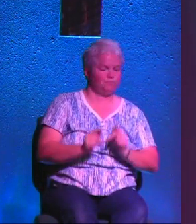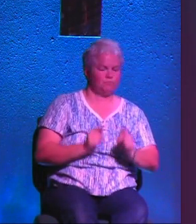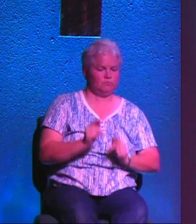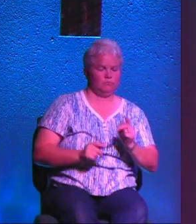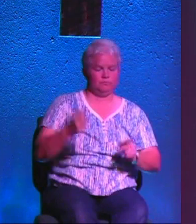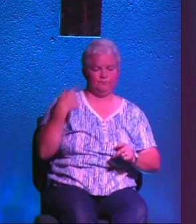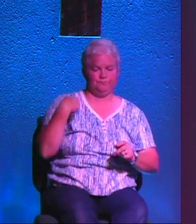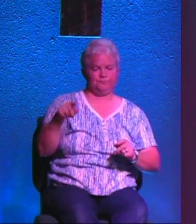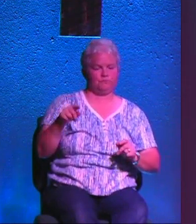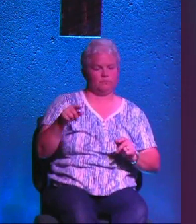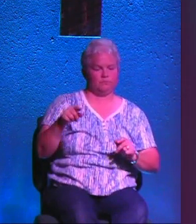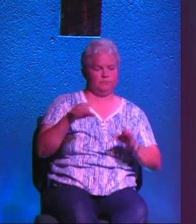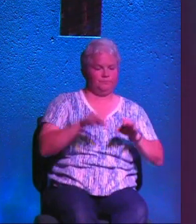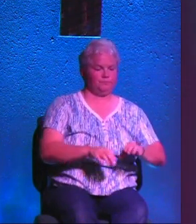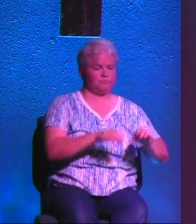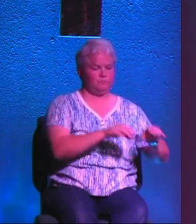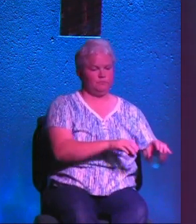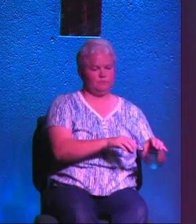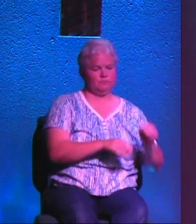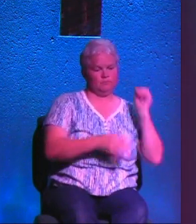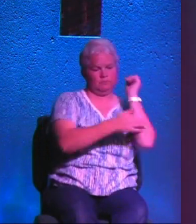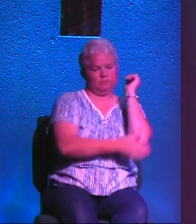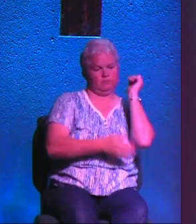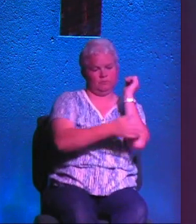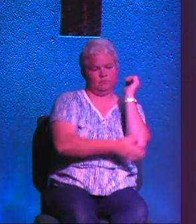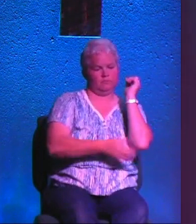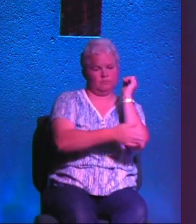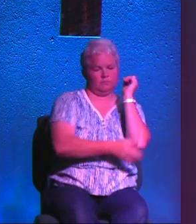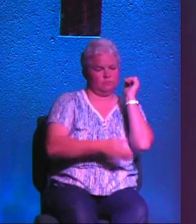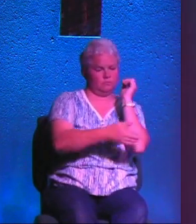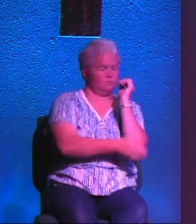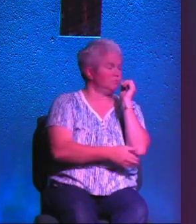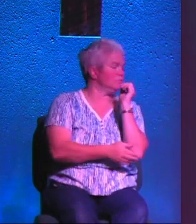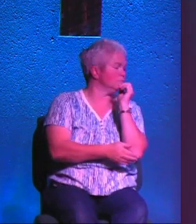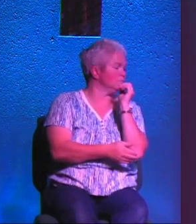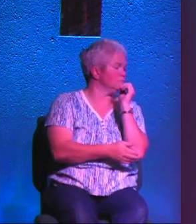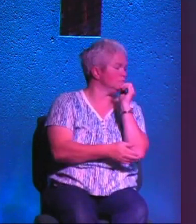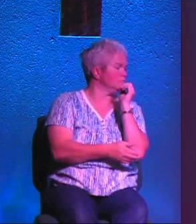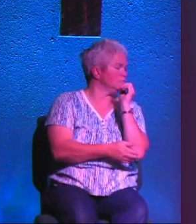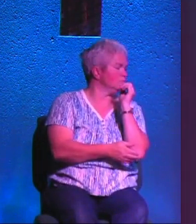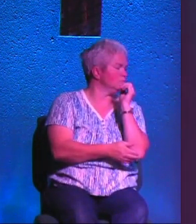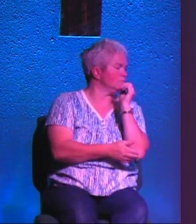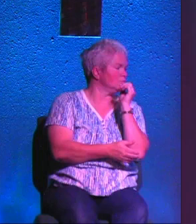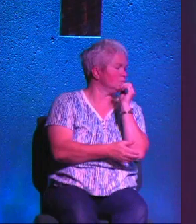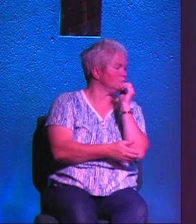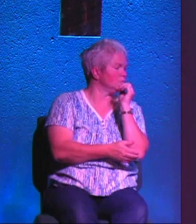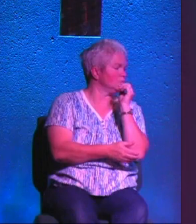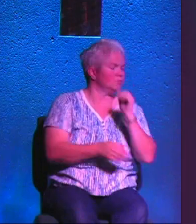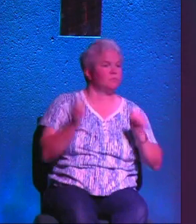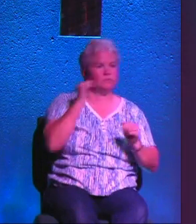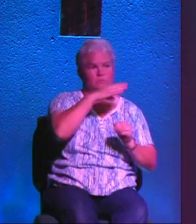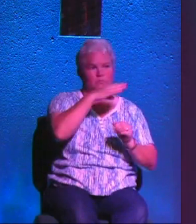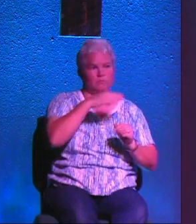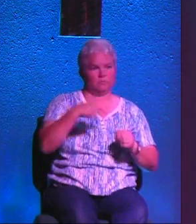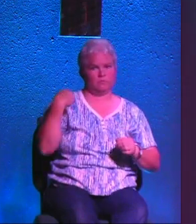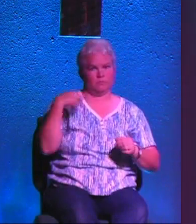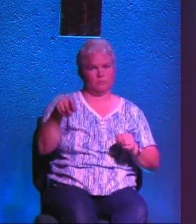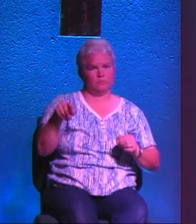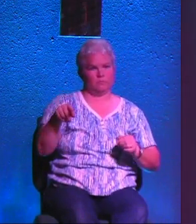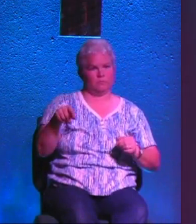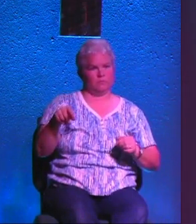other religious movements throughout history. I think you can look at other false religions, and there's